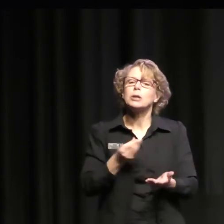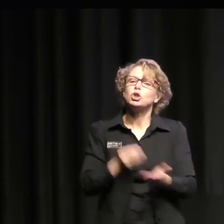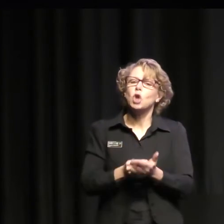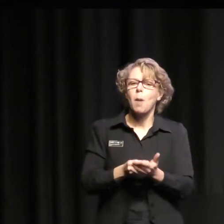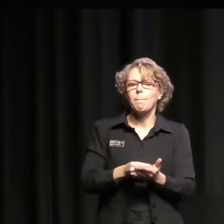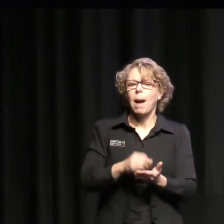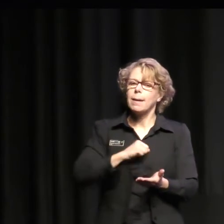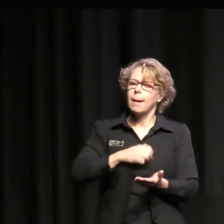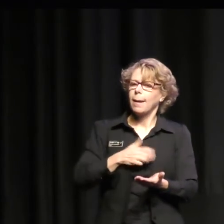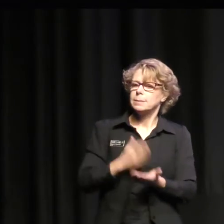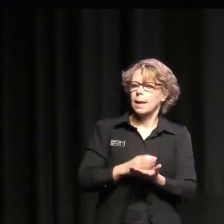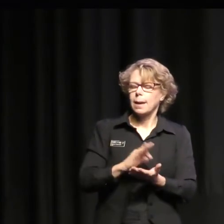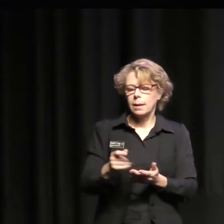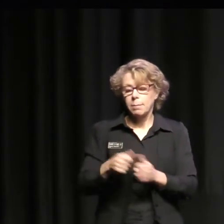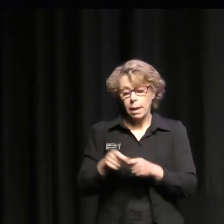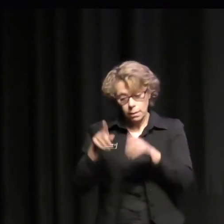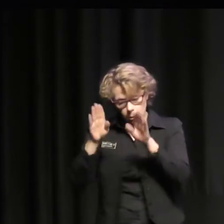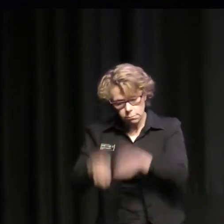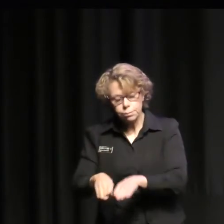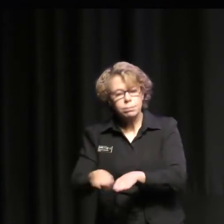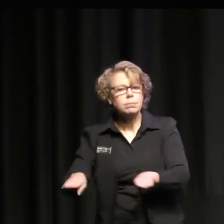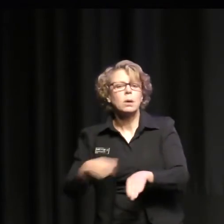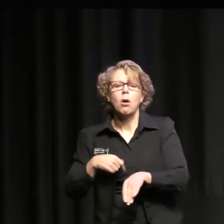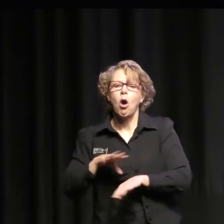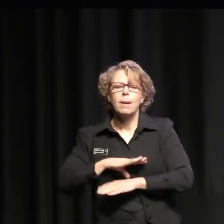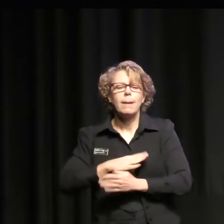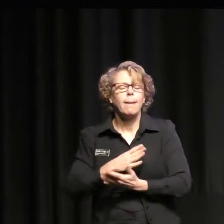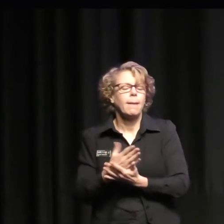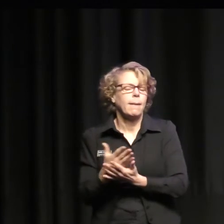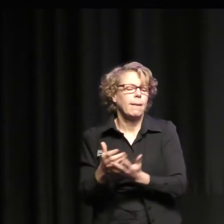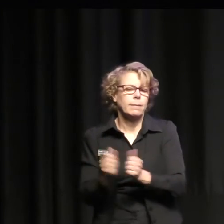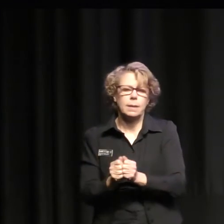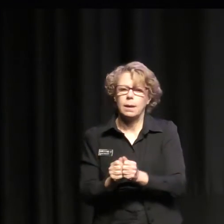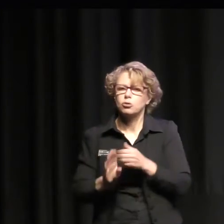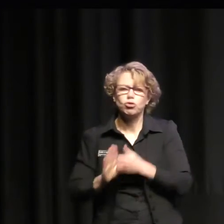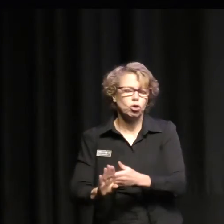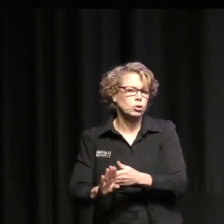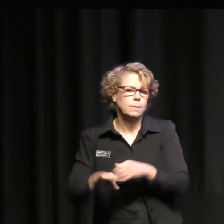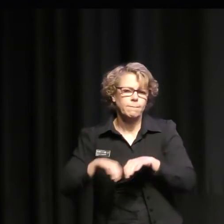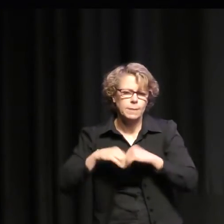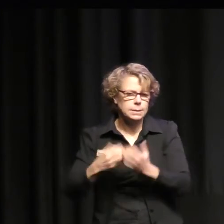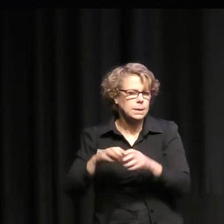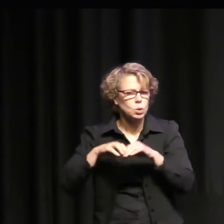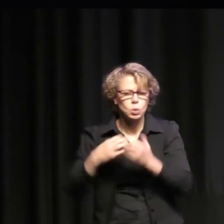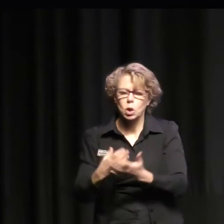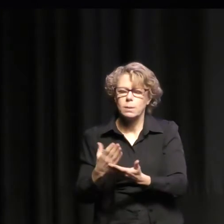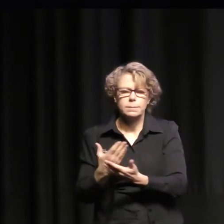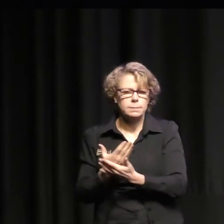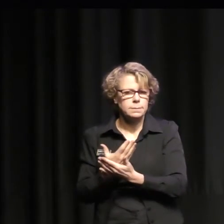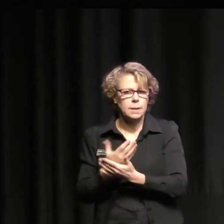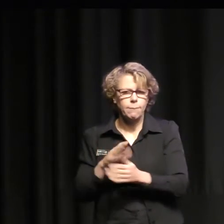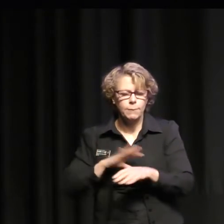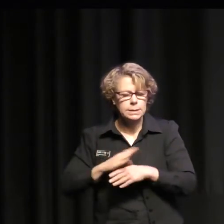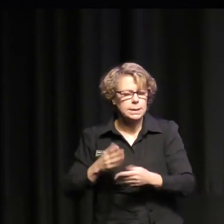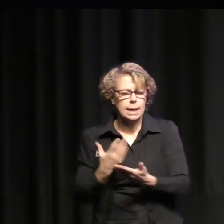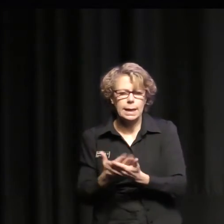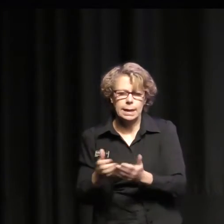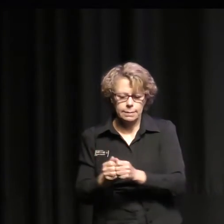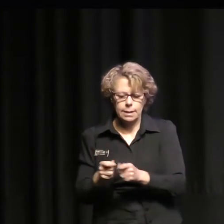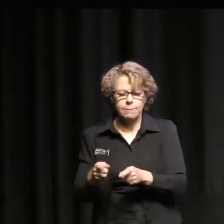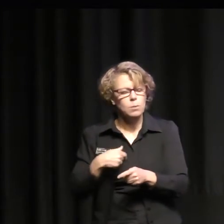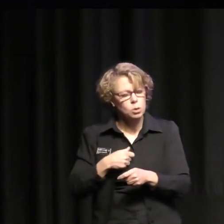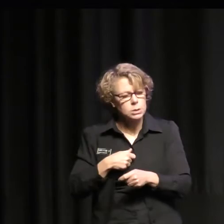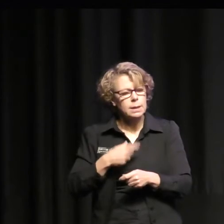in the precariat, you have no security at all. We need a strategy to give basic security to everybody.